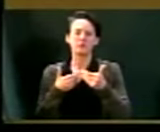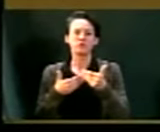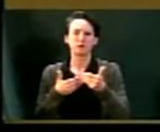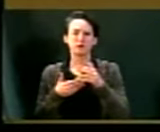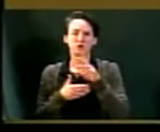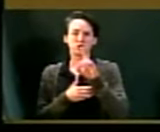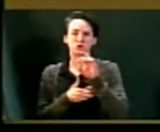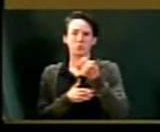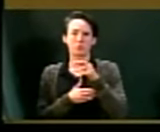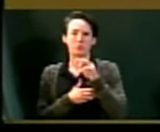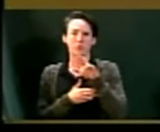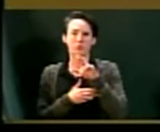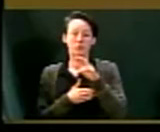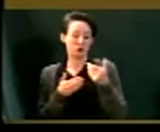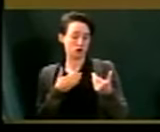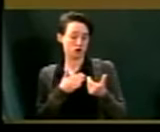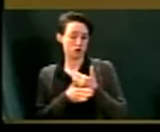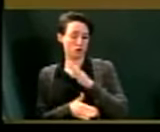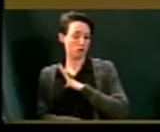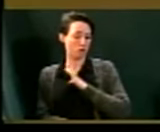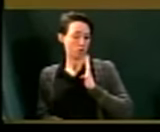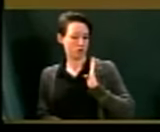is a new board